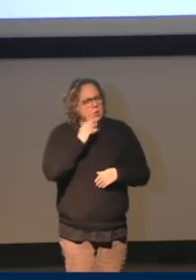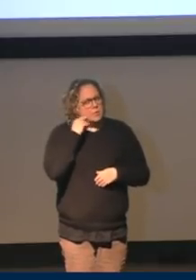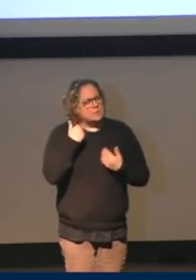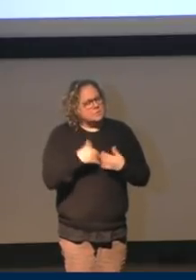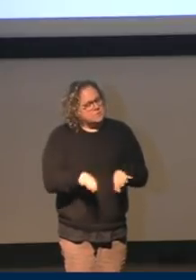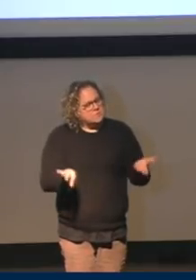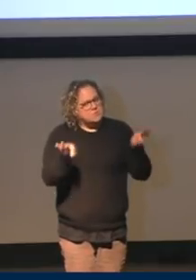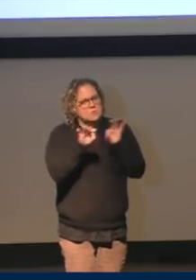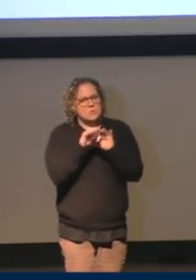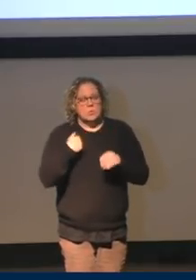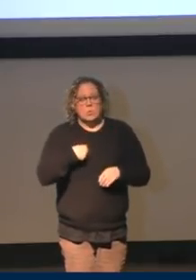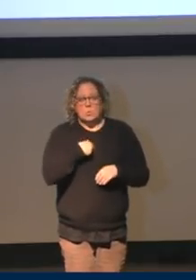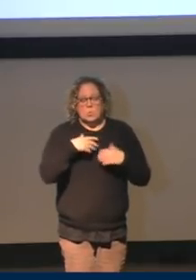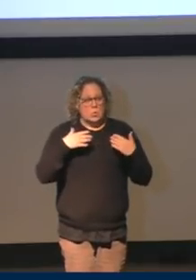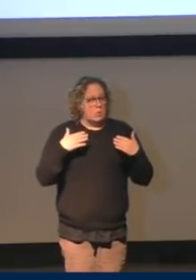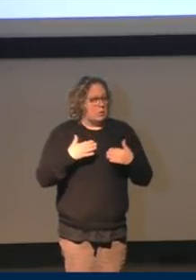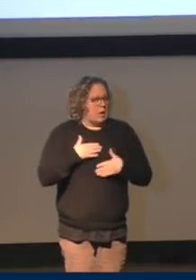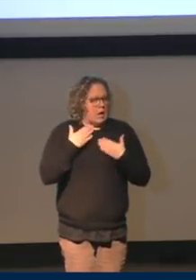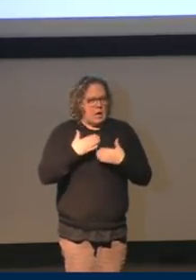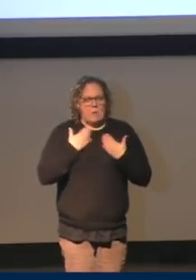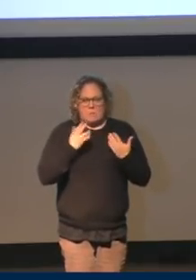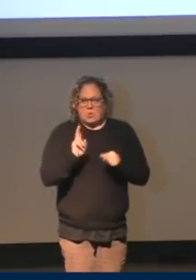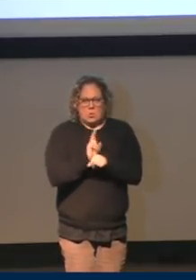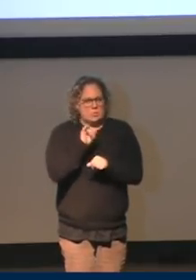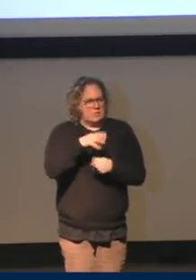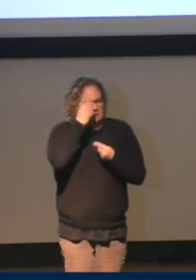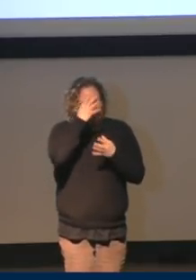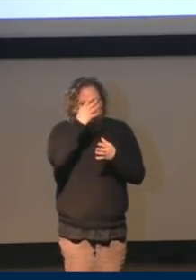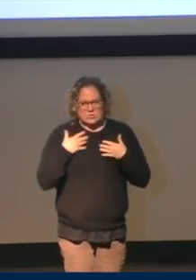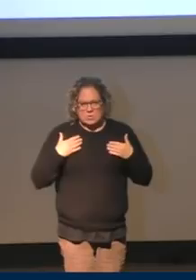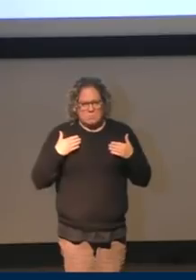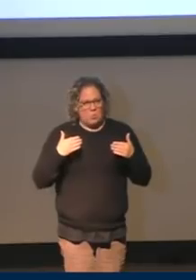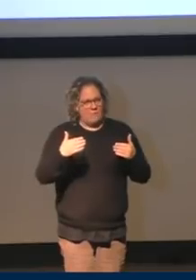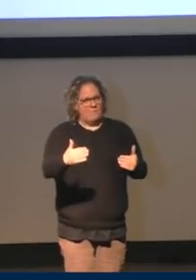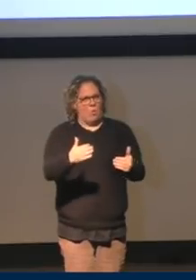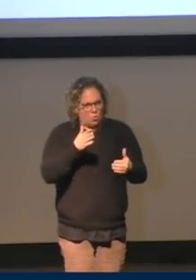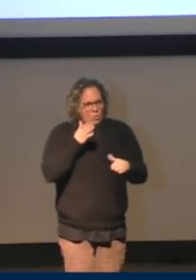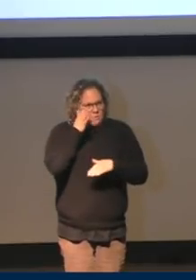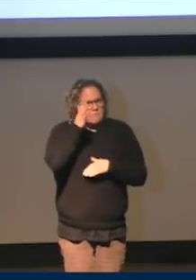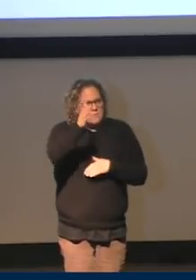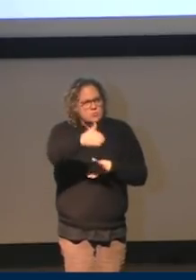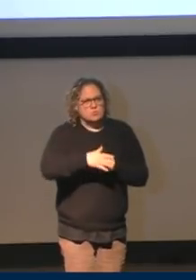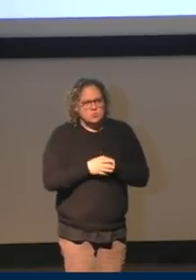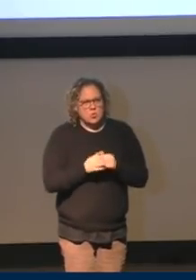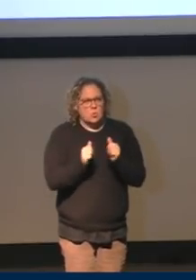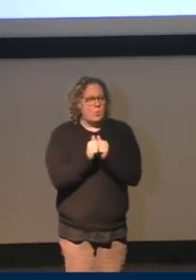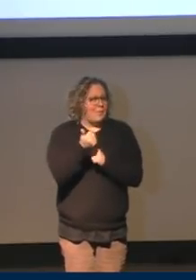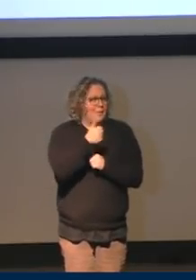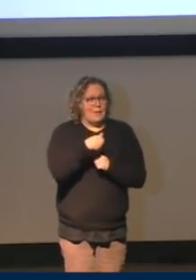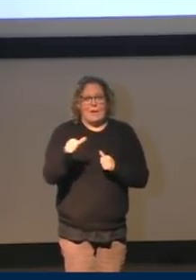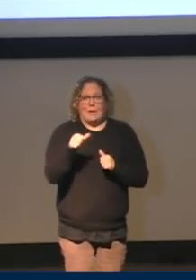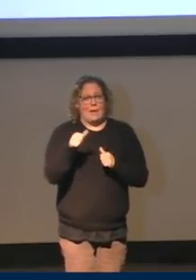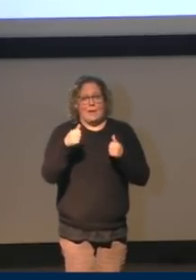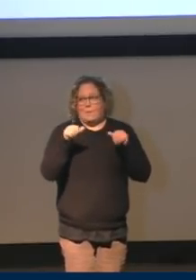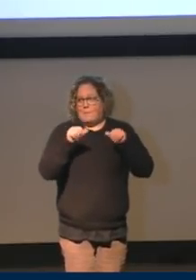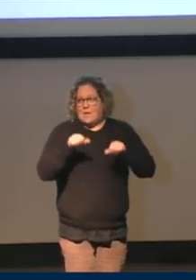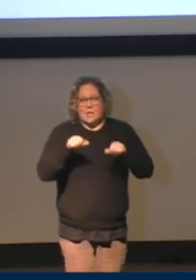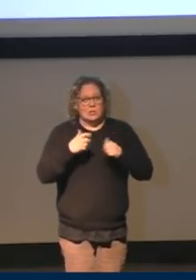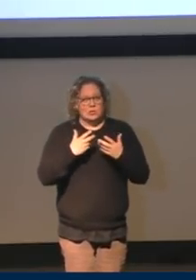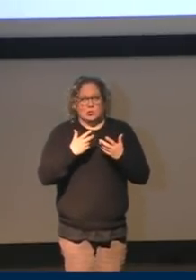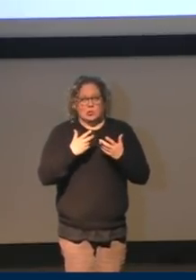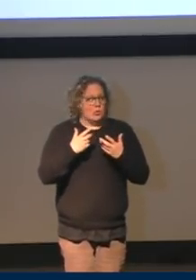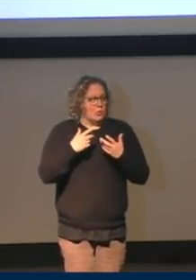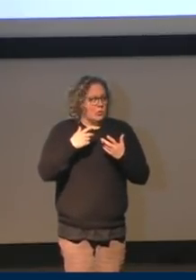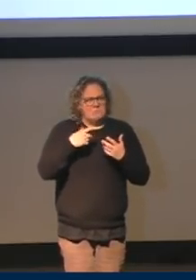the exercise itself will be very useful as we move forward with any potential critical need for a